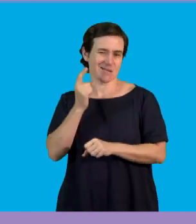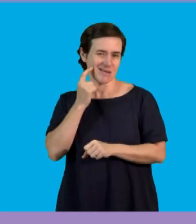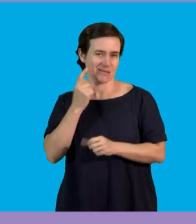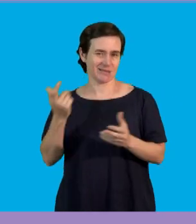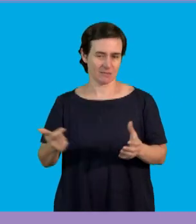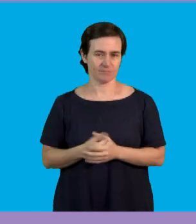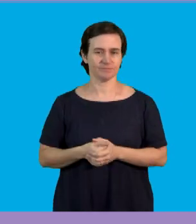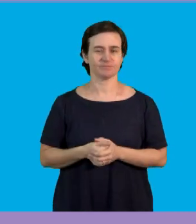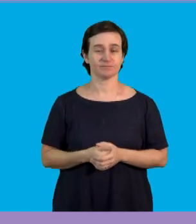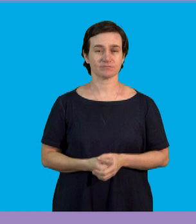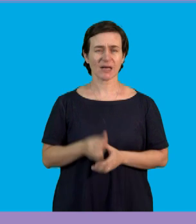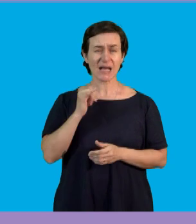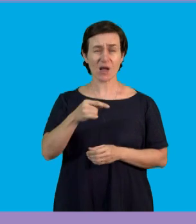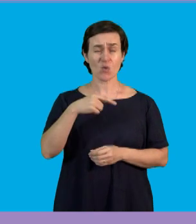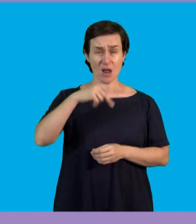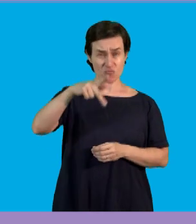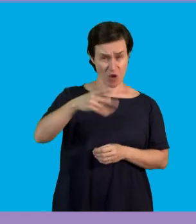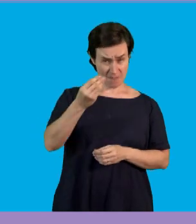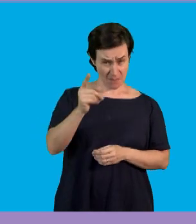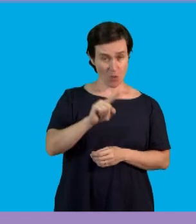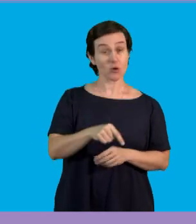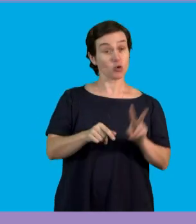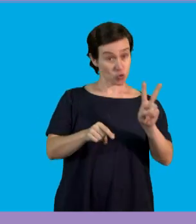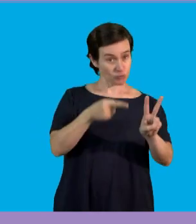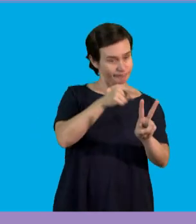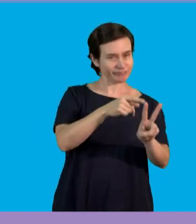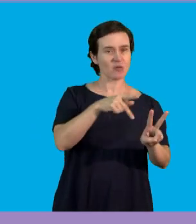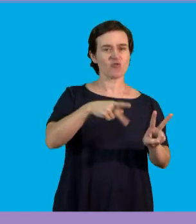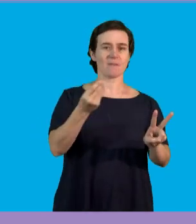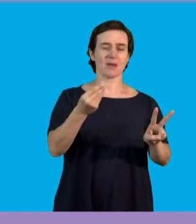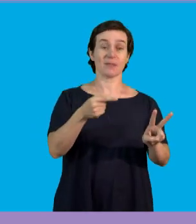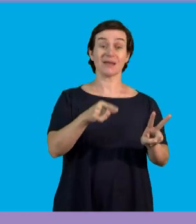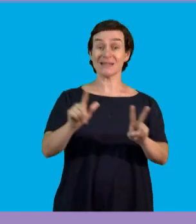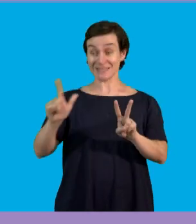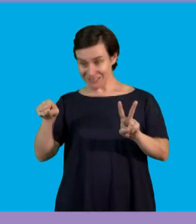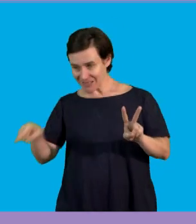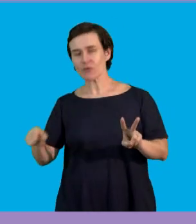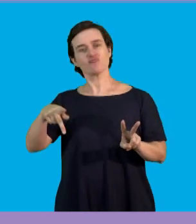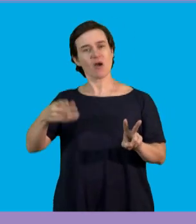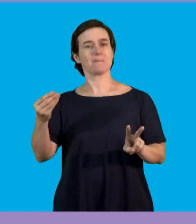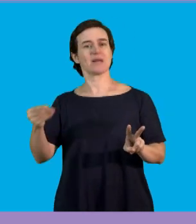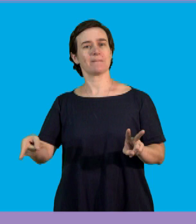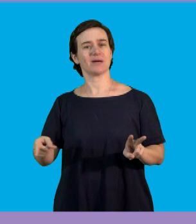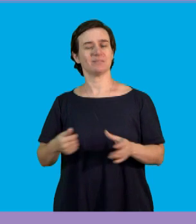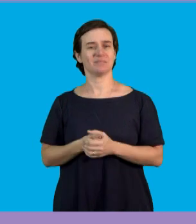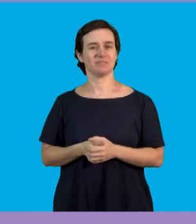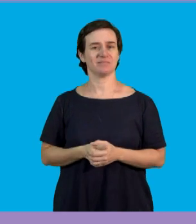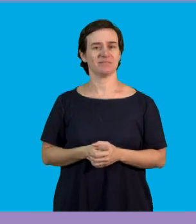at our list of prime numbers, 2 is a prime number, there it is, and 7 is a prime number, there it is.